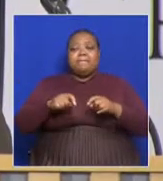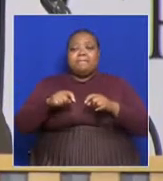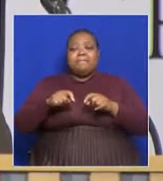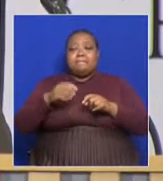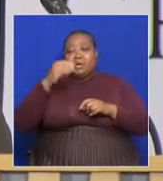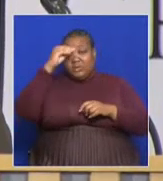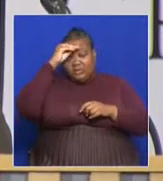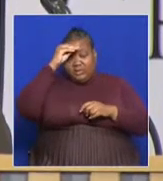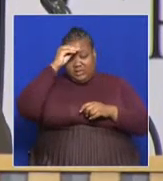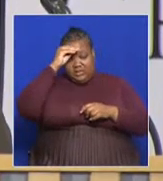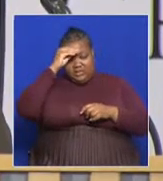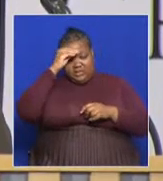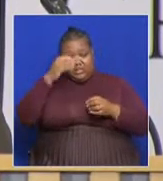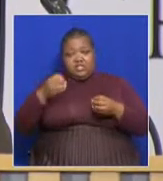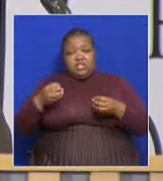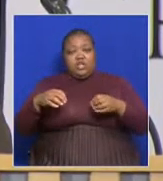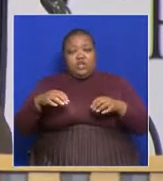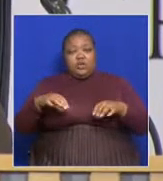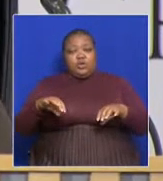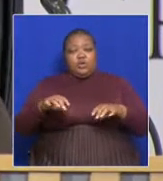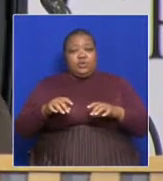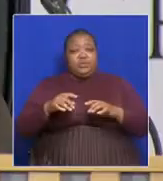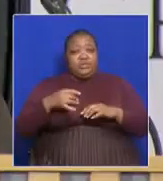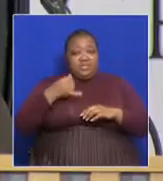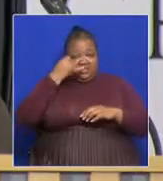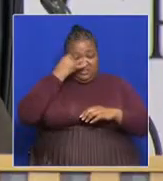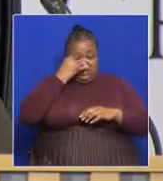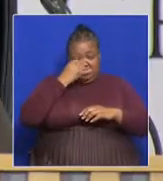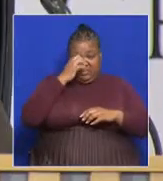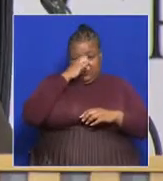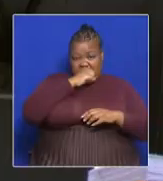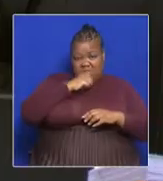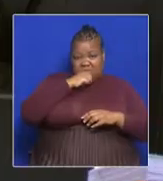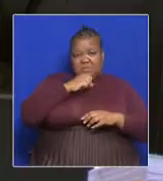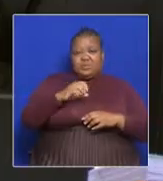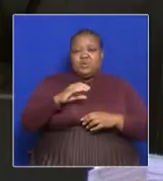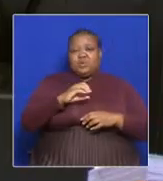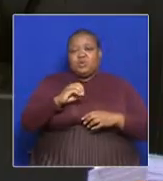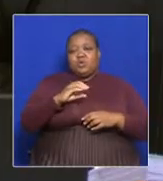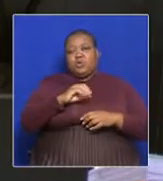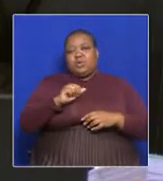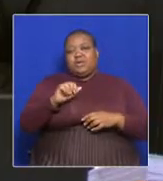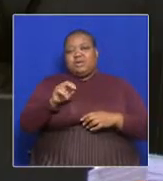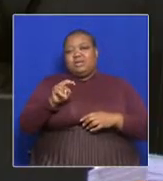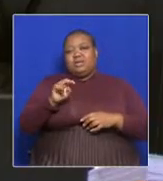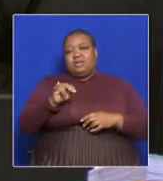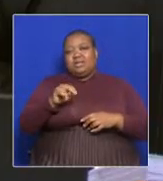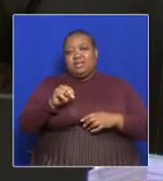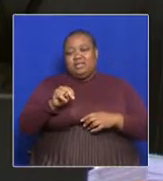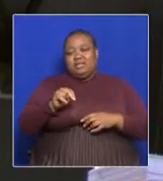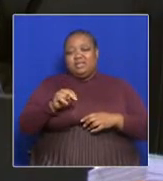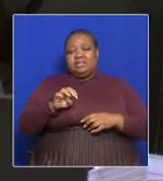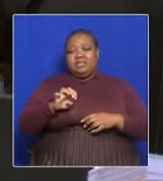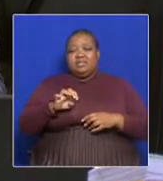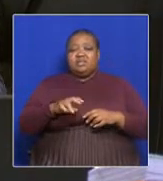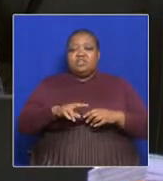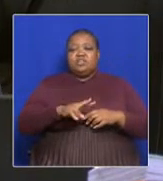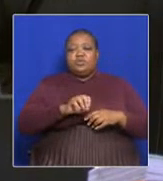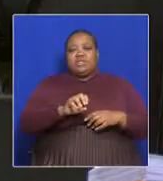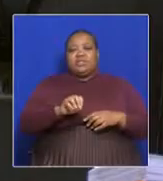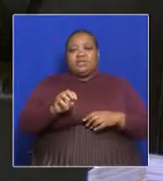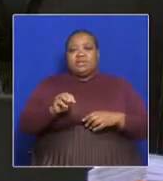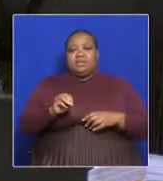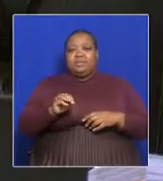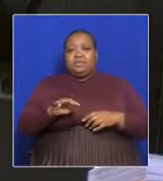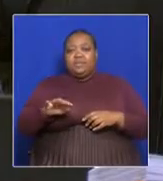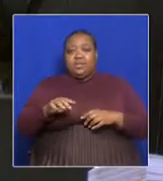what we assume to be cocaine, valued between 200 million and 400 million. You saw Mpangase's